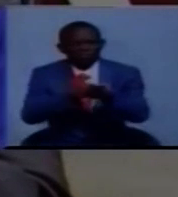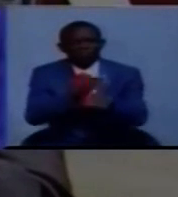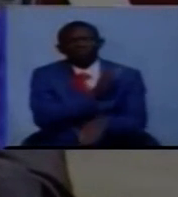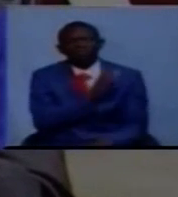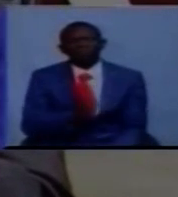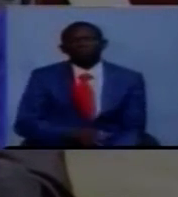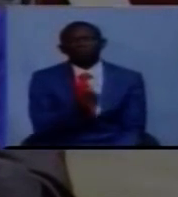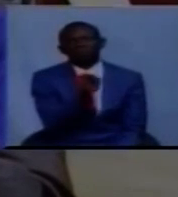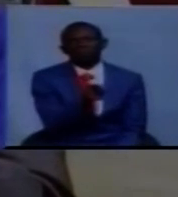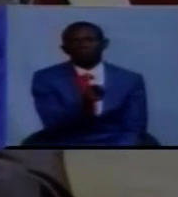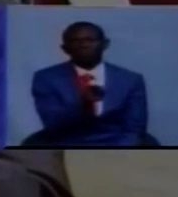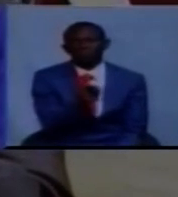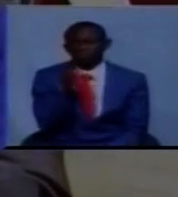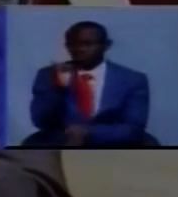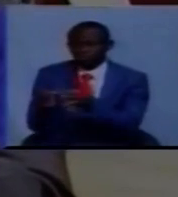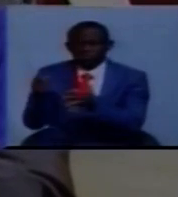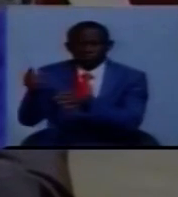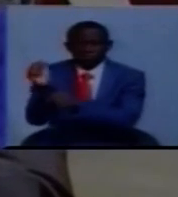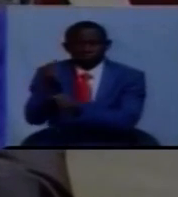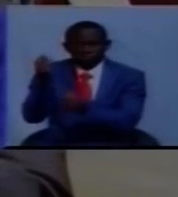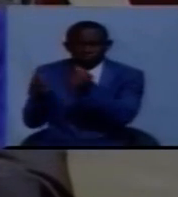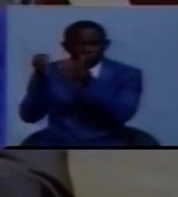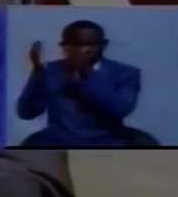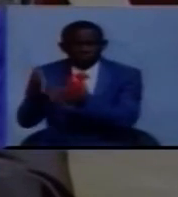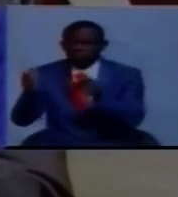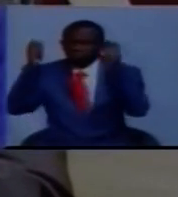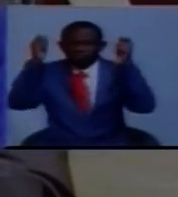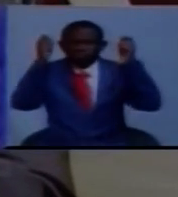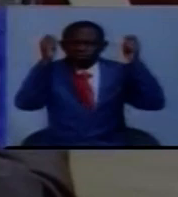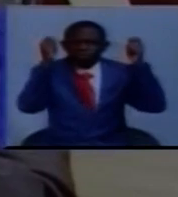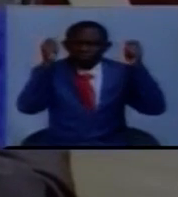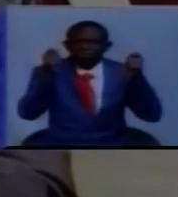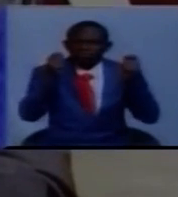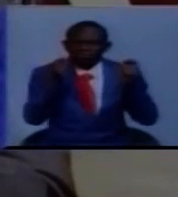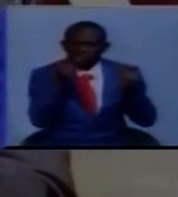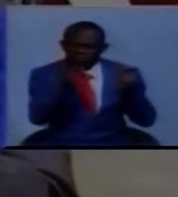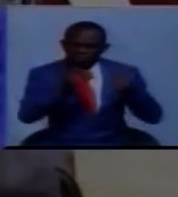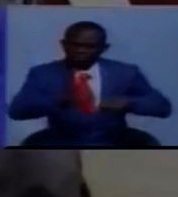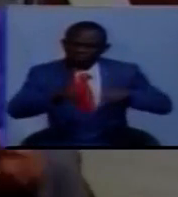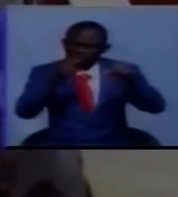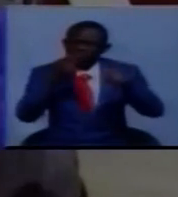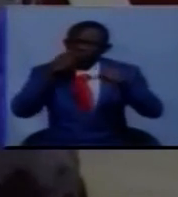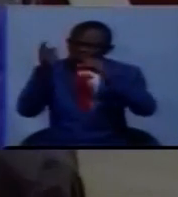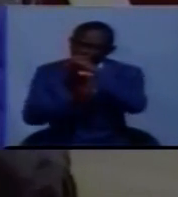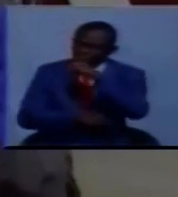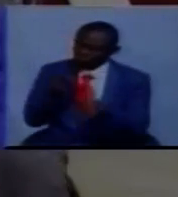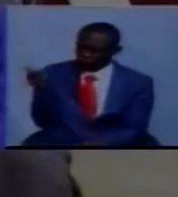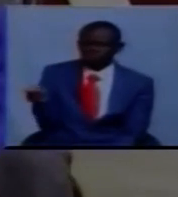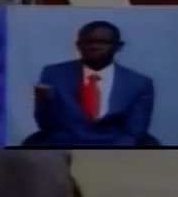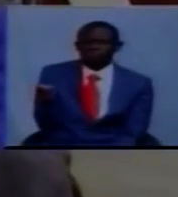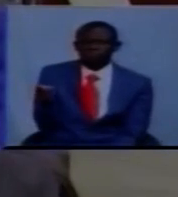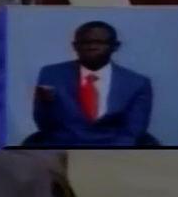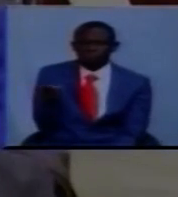the driver. But again, if nothing is happening, if there is collusion between the driver and the transporter, now it is up now to the